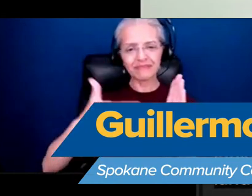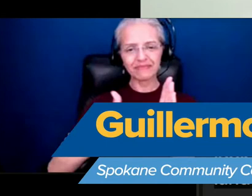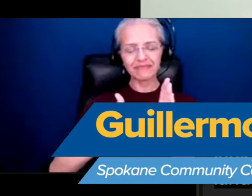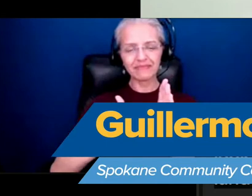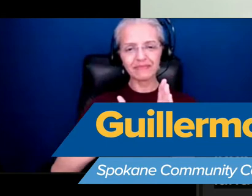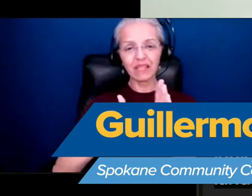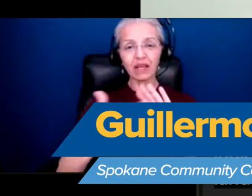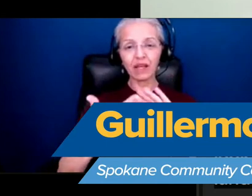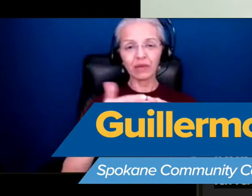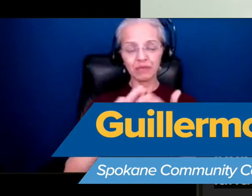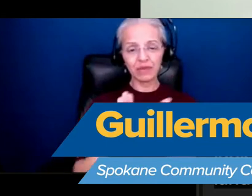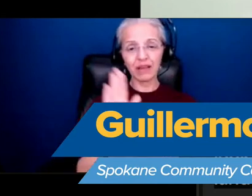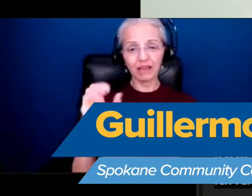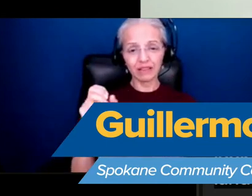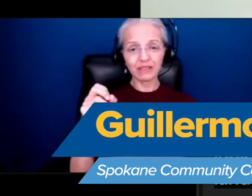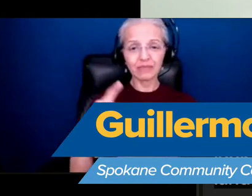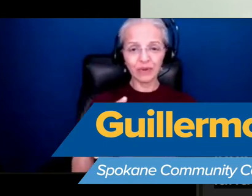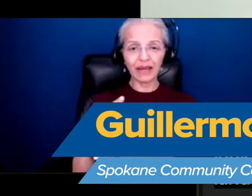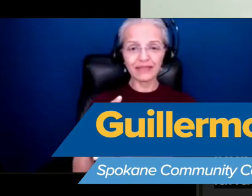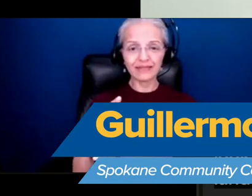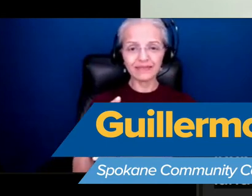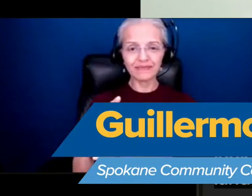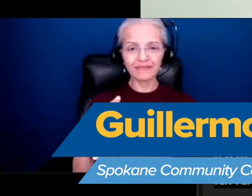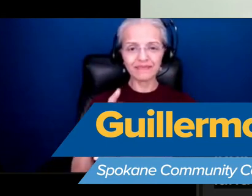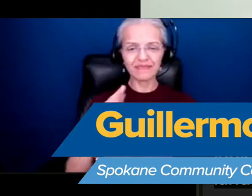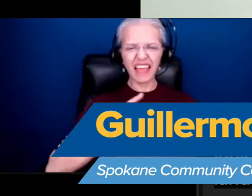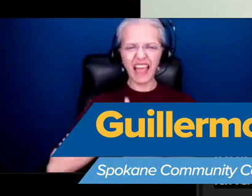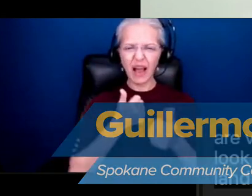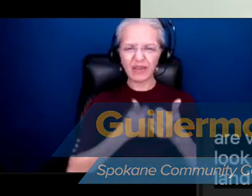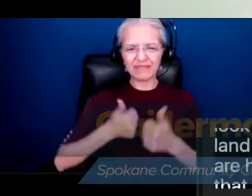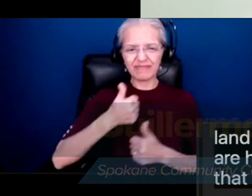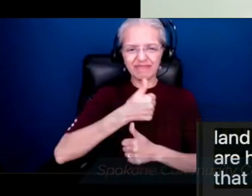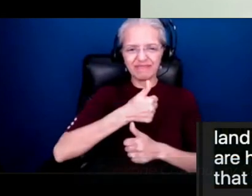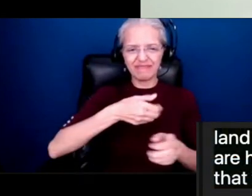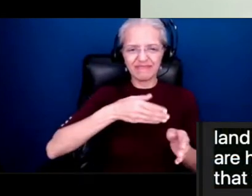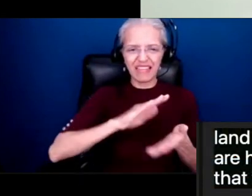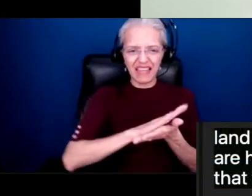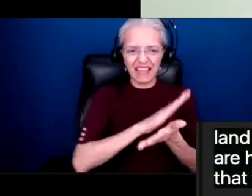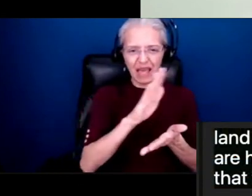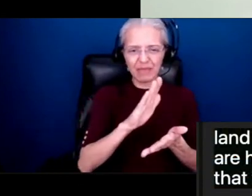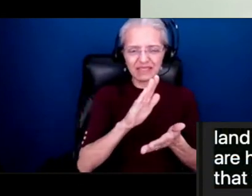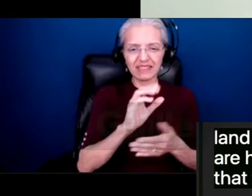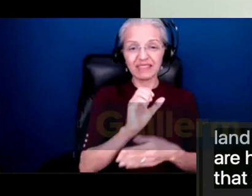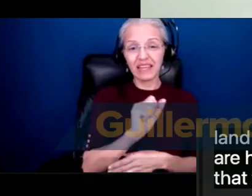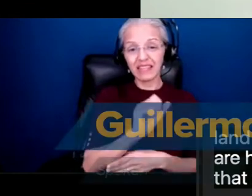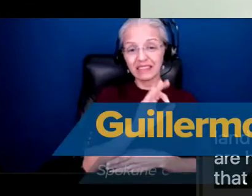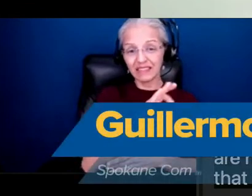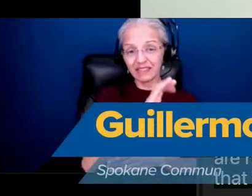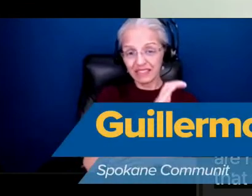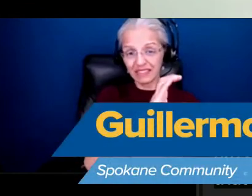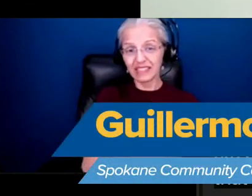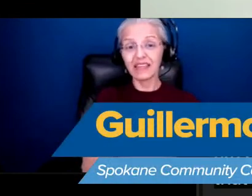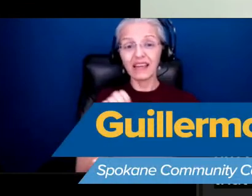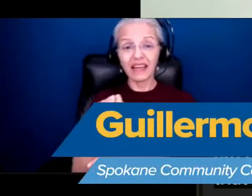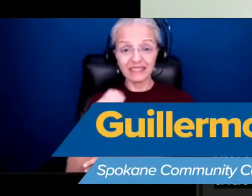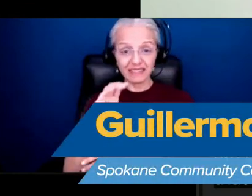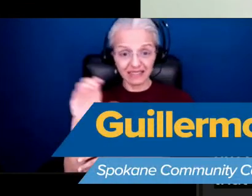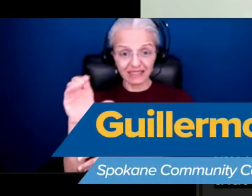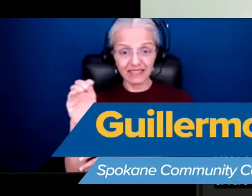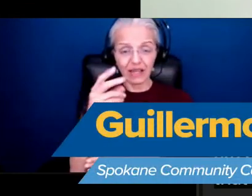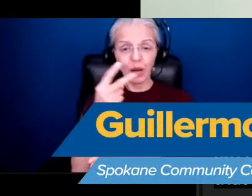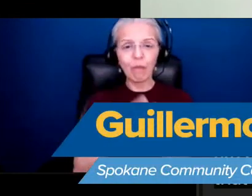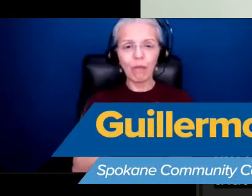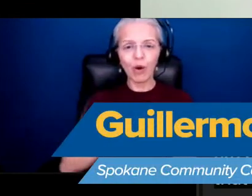community colleges of Spokane and our main campuses for Spokane Falls and Spokane Community College